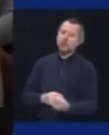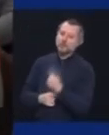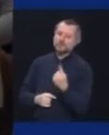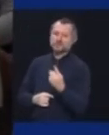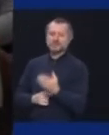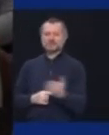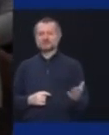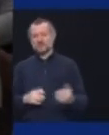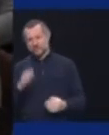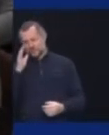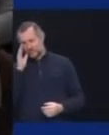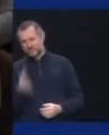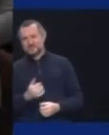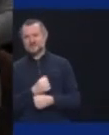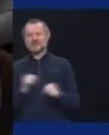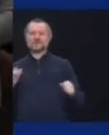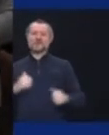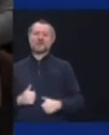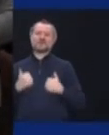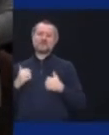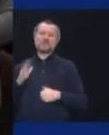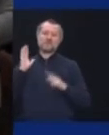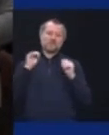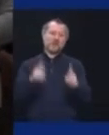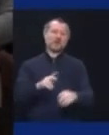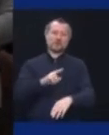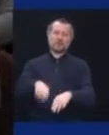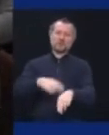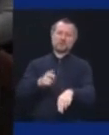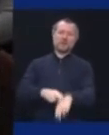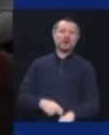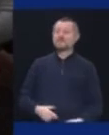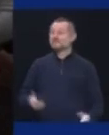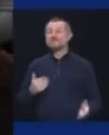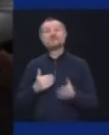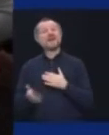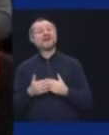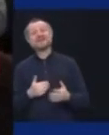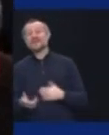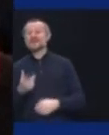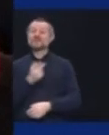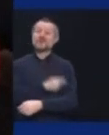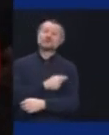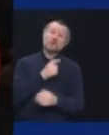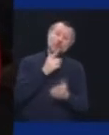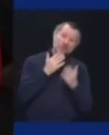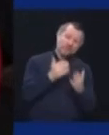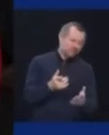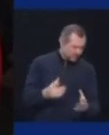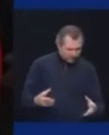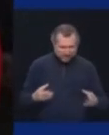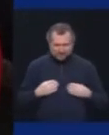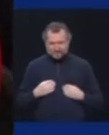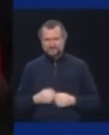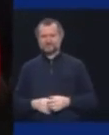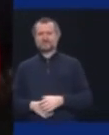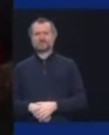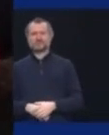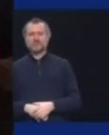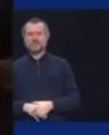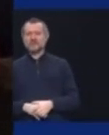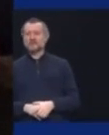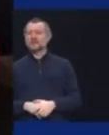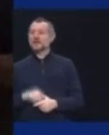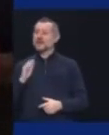get our lives back. Whichever vaccine is offered to you, the governor,